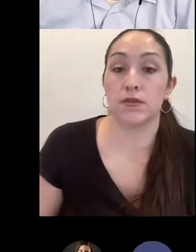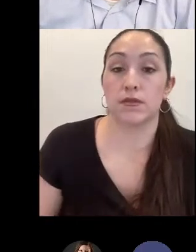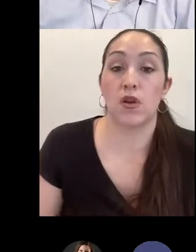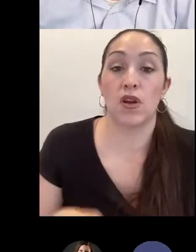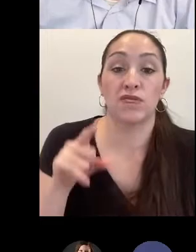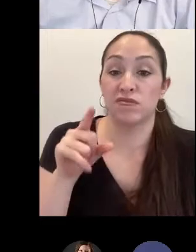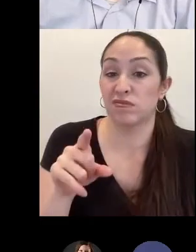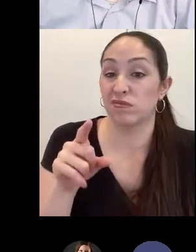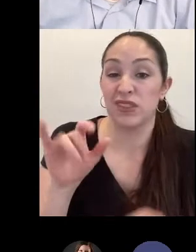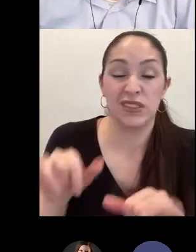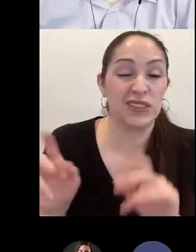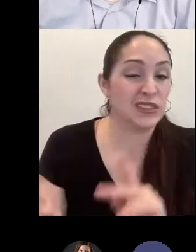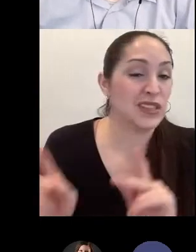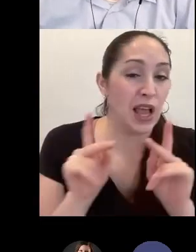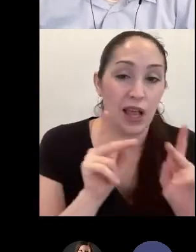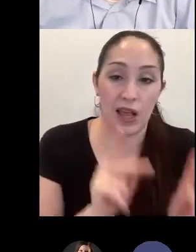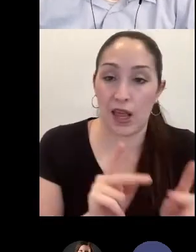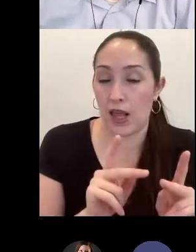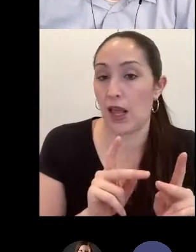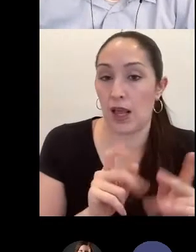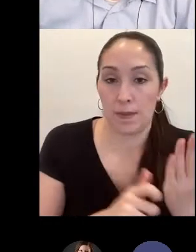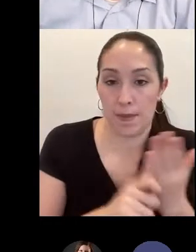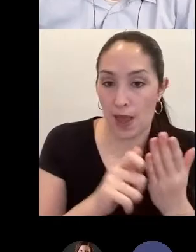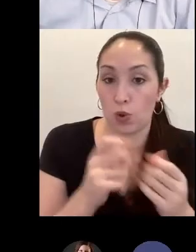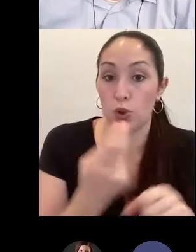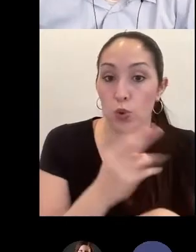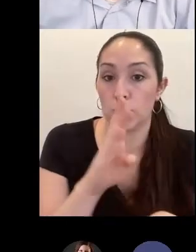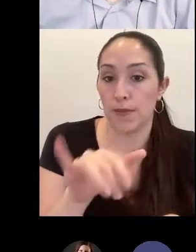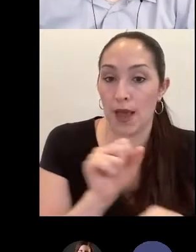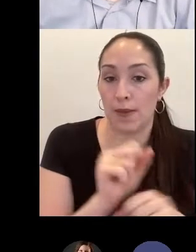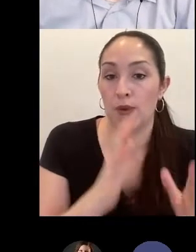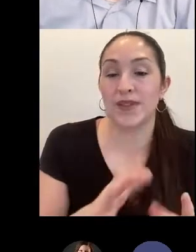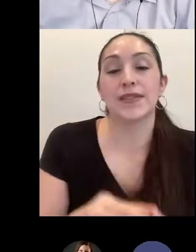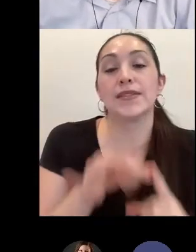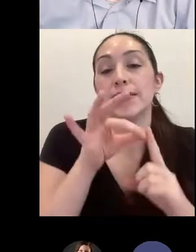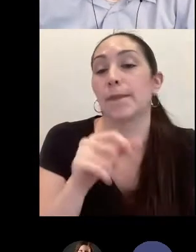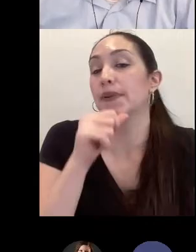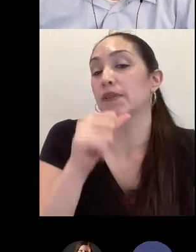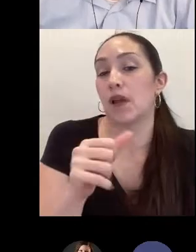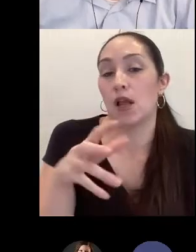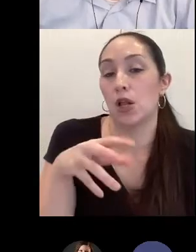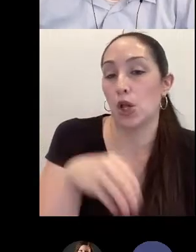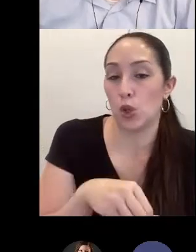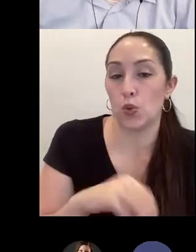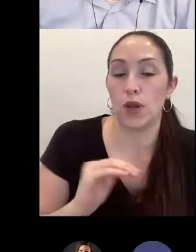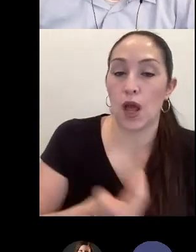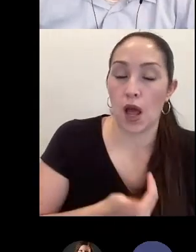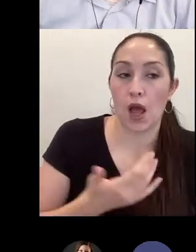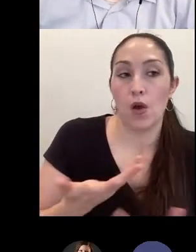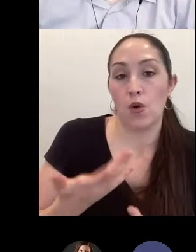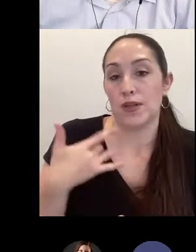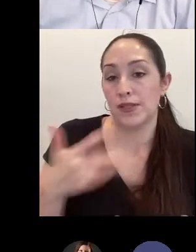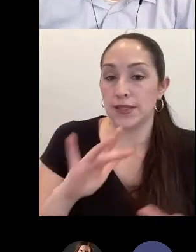used by Social Security employees, except that it does not include internal data entry and sensitive